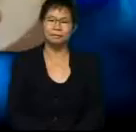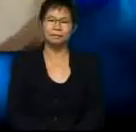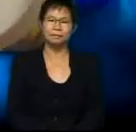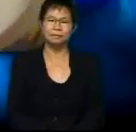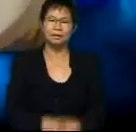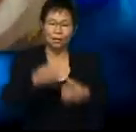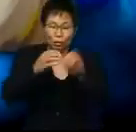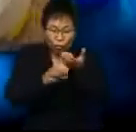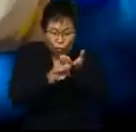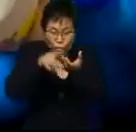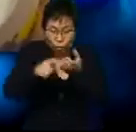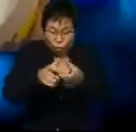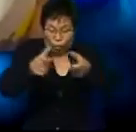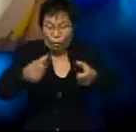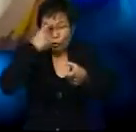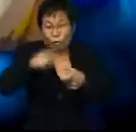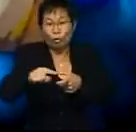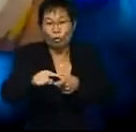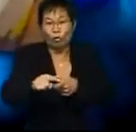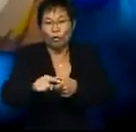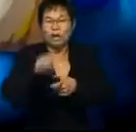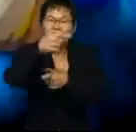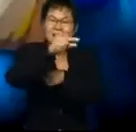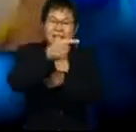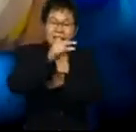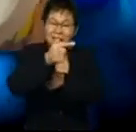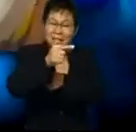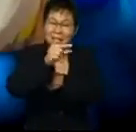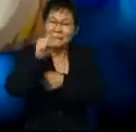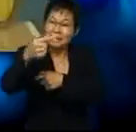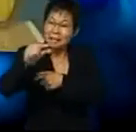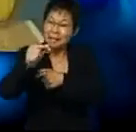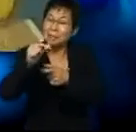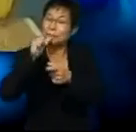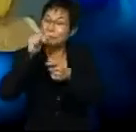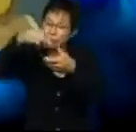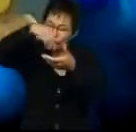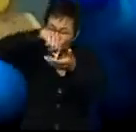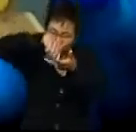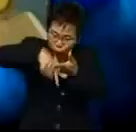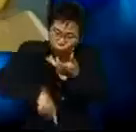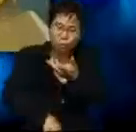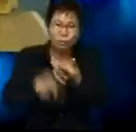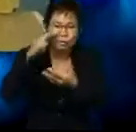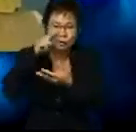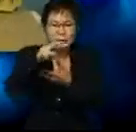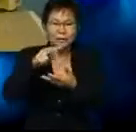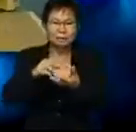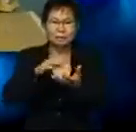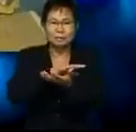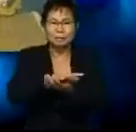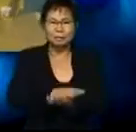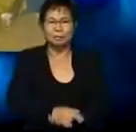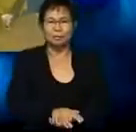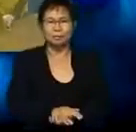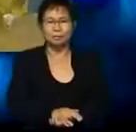The hole should be big, enough for only the green beans to pass through. Let me sieve the mixture using this cup.